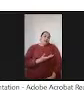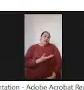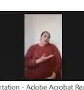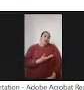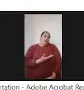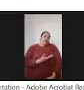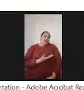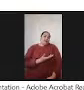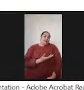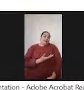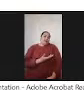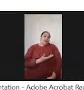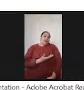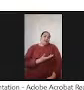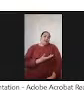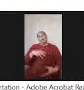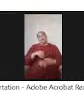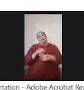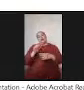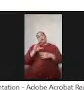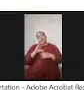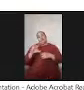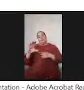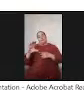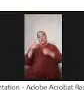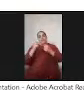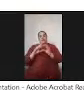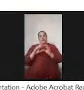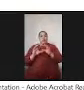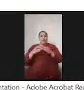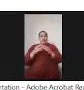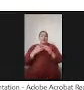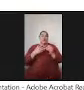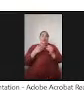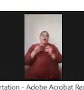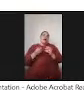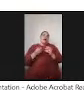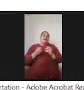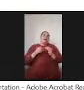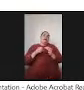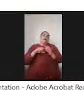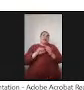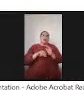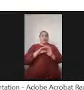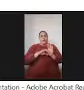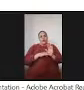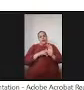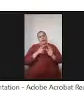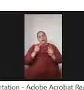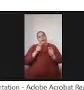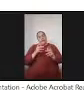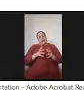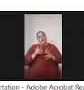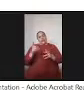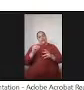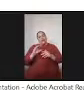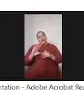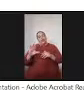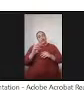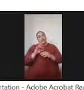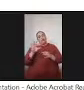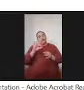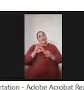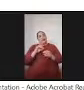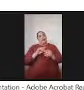Thank you, Chair. With regards to the allocated budget, we provide the sub-program a budget which the sub-program manager will then allocate specifically to the different